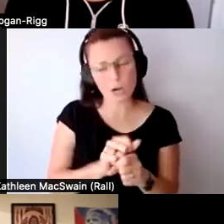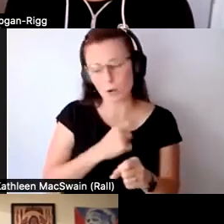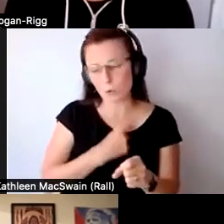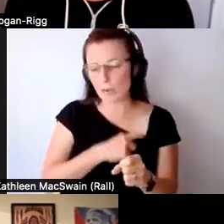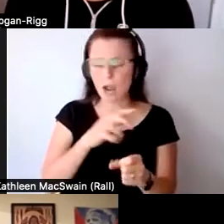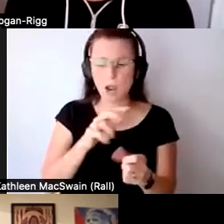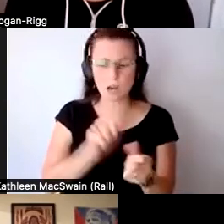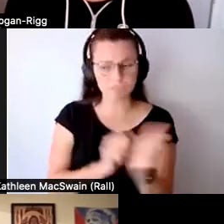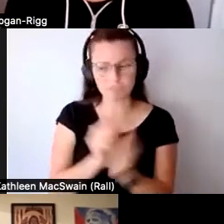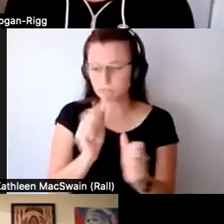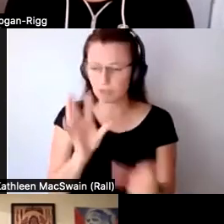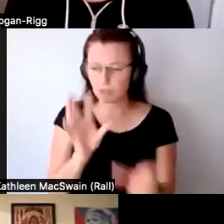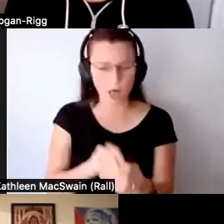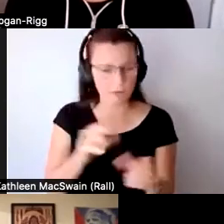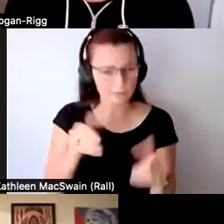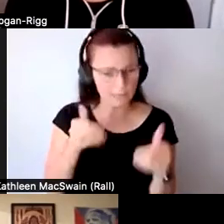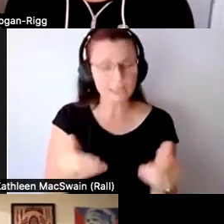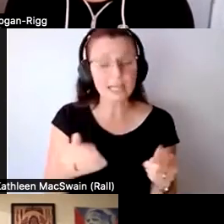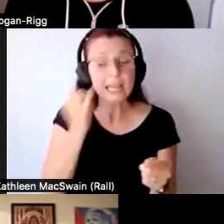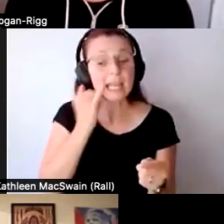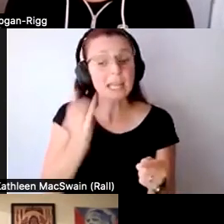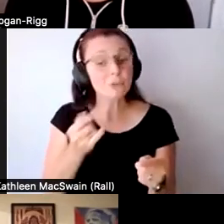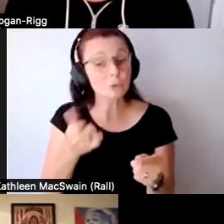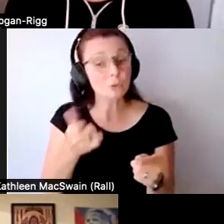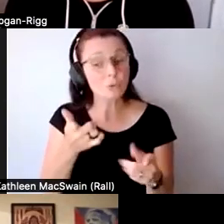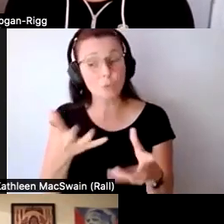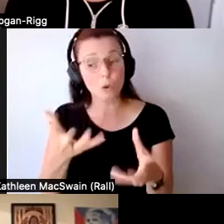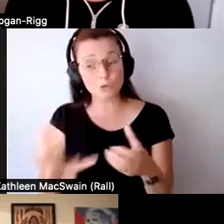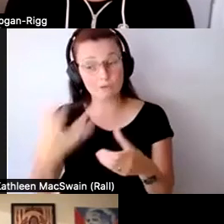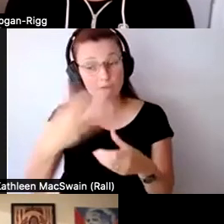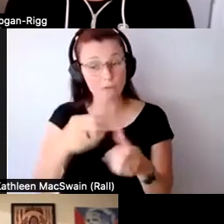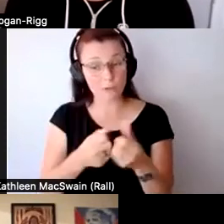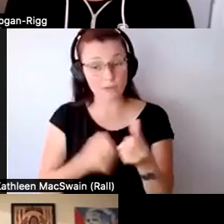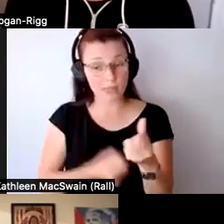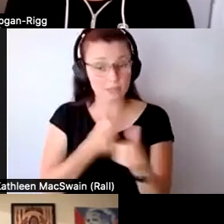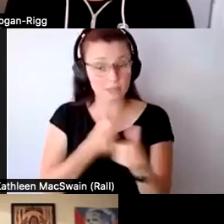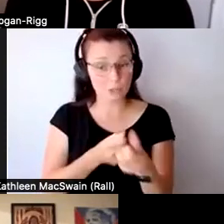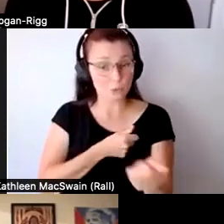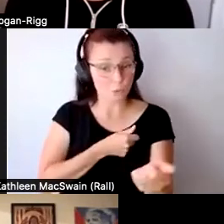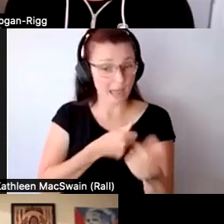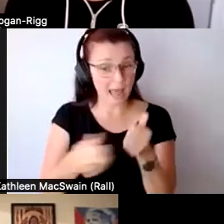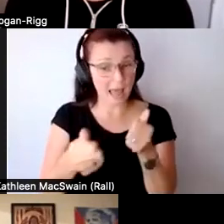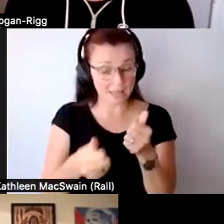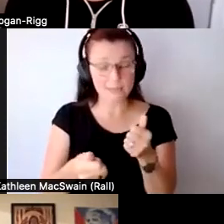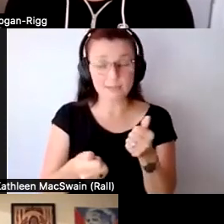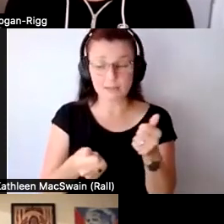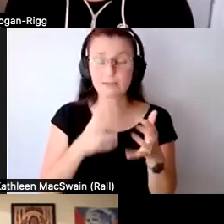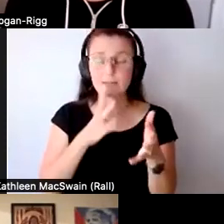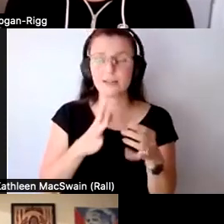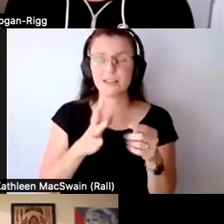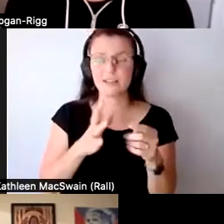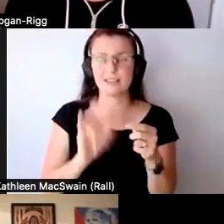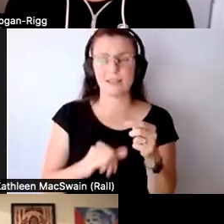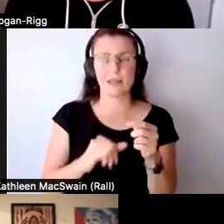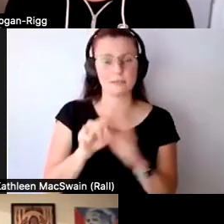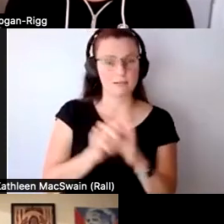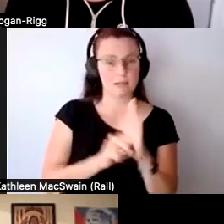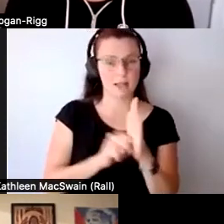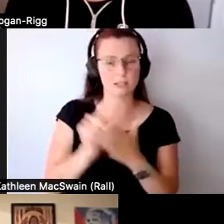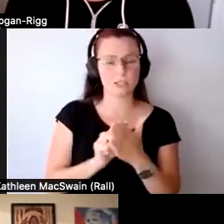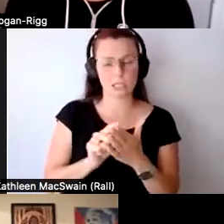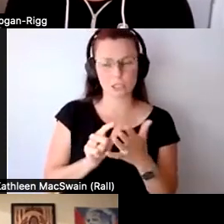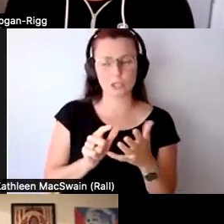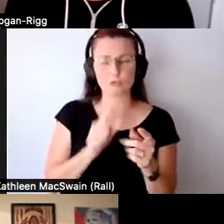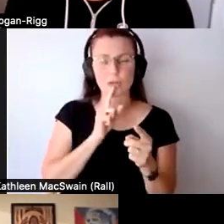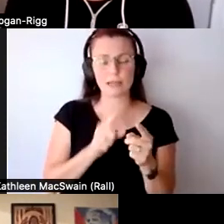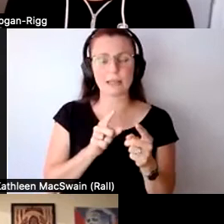listening, if you want to get involved in the advocacy, to join us in the effort to pass the state legislation. But at the end of the day, we need to